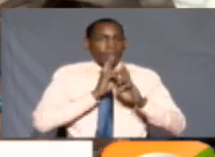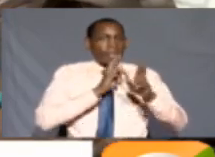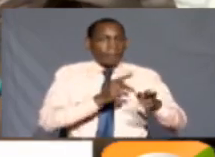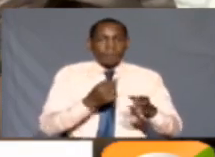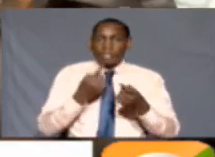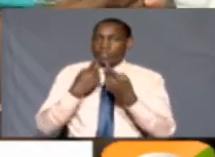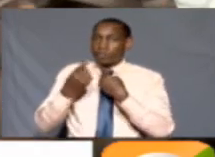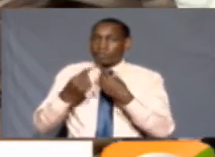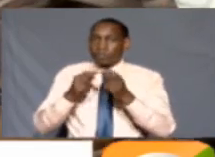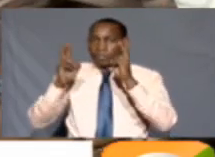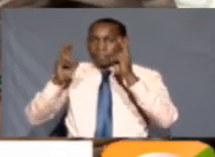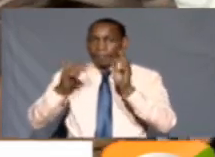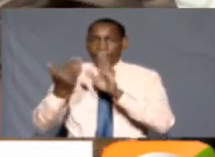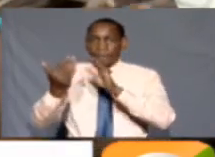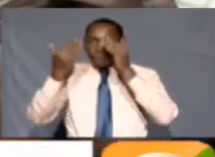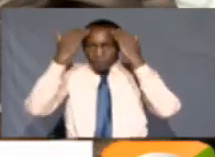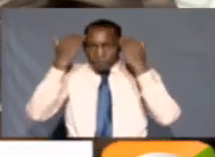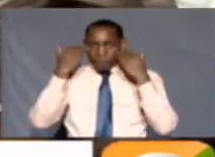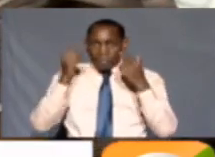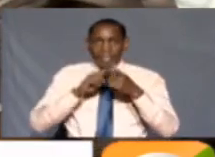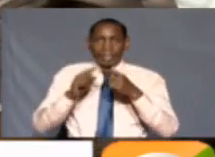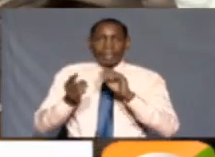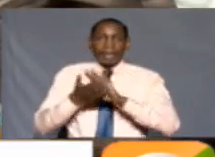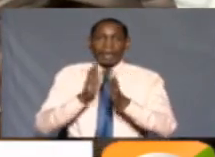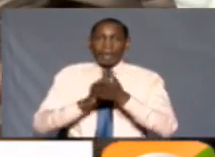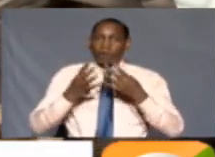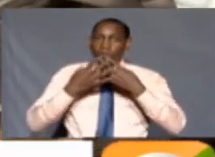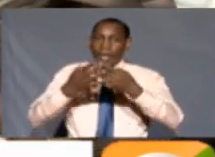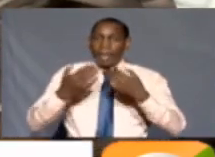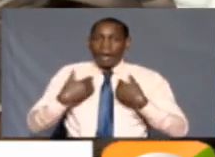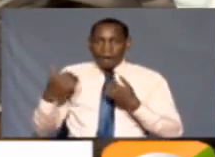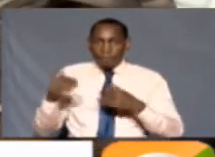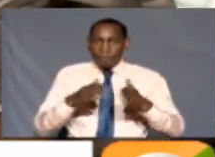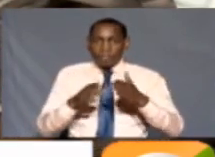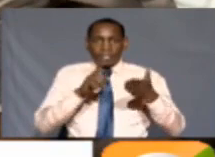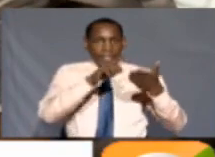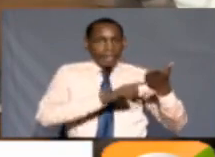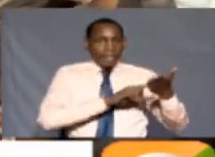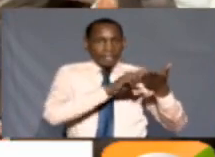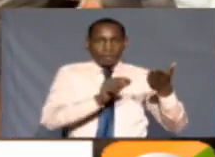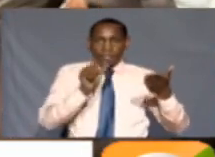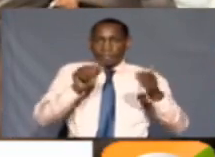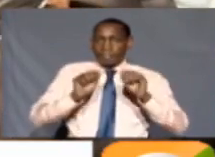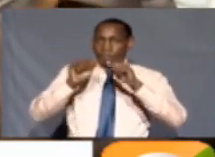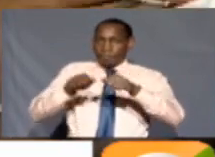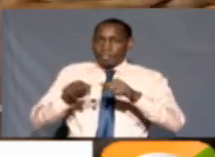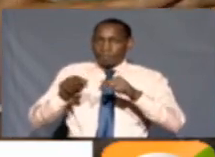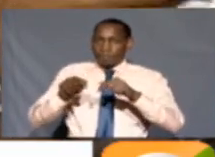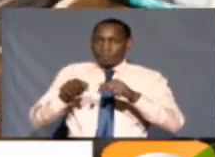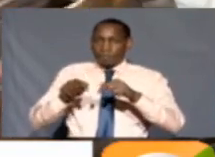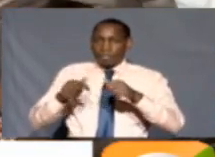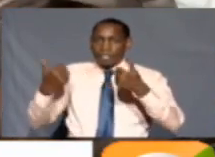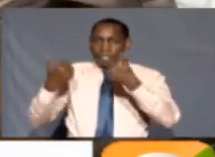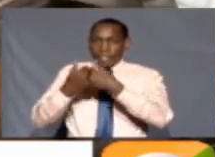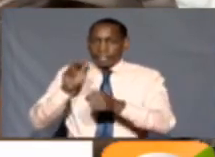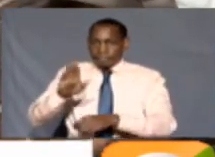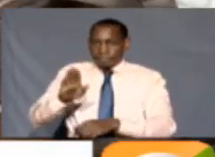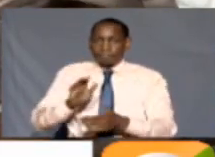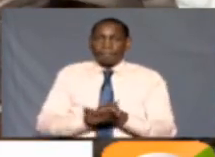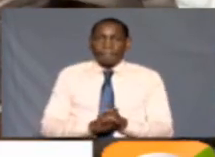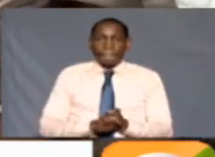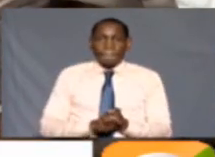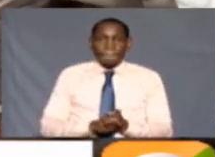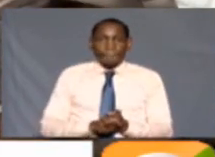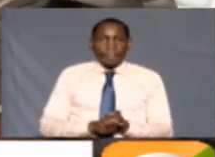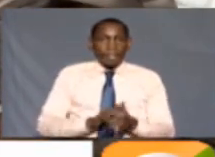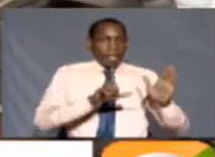about something, goes to court, and then there's no conviction? Is there a chance that the accused then turns the guns on you and says, you defamed me?